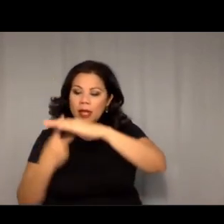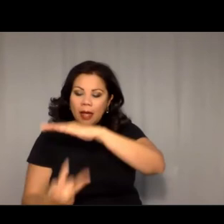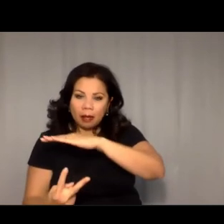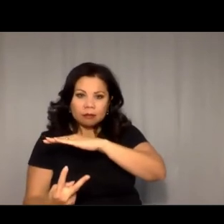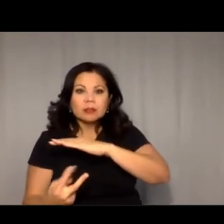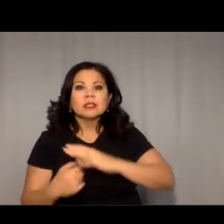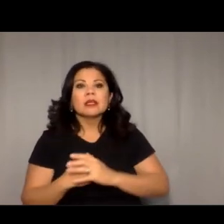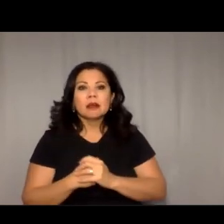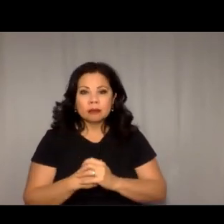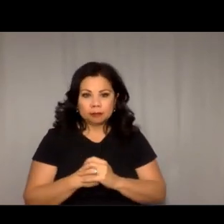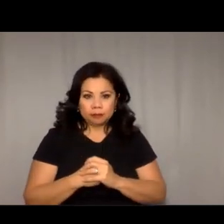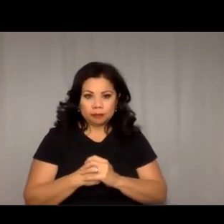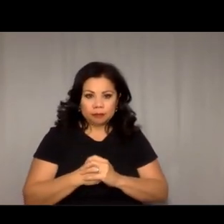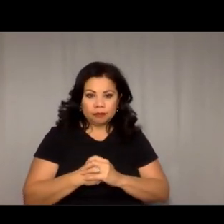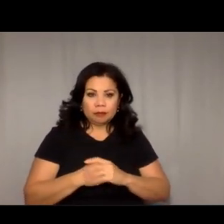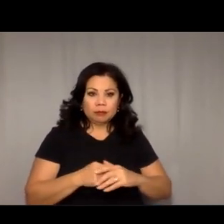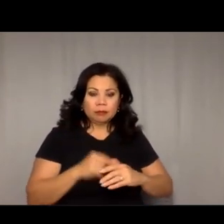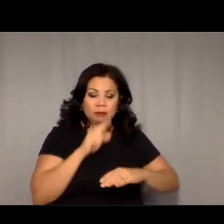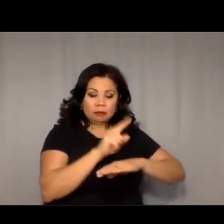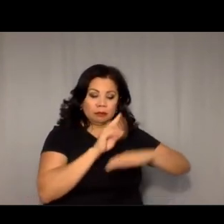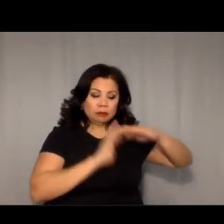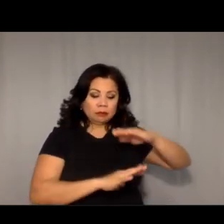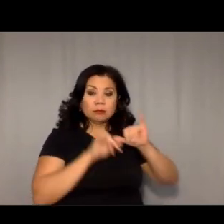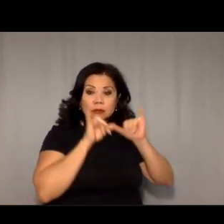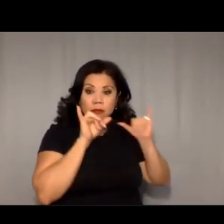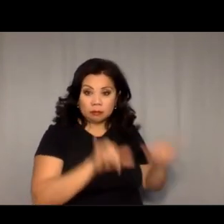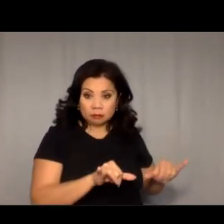3/2. So I'm going to keep this one, 1/4,